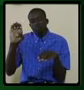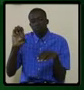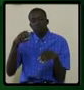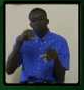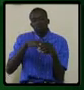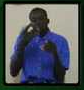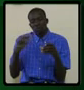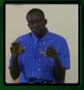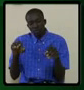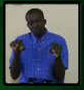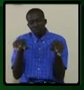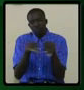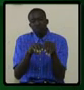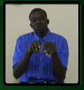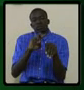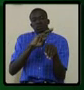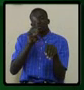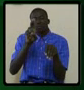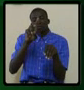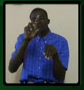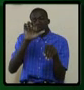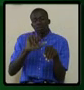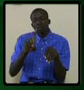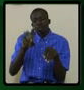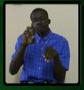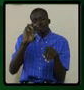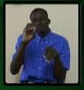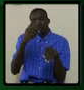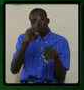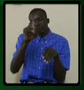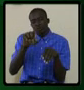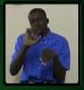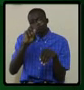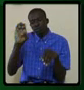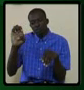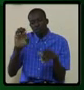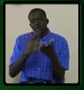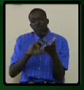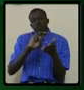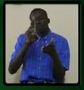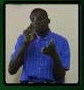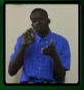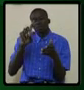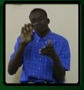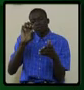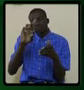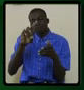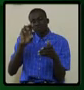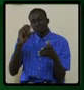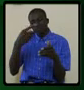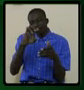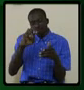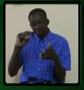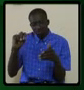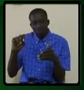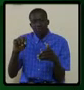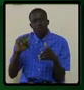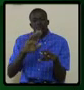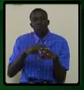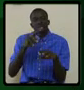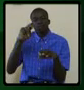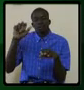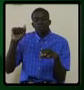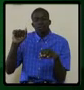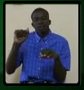water, they form a hydroxide and hydrogen, for example, sodium hydroxide plus